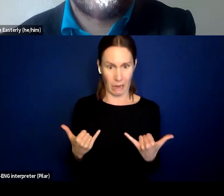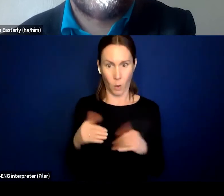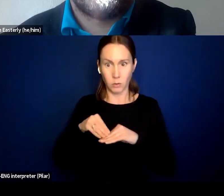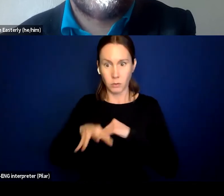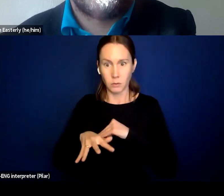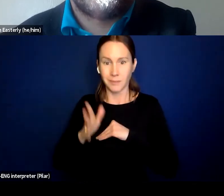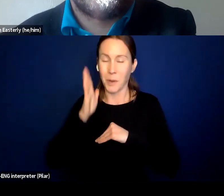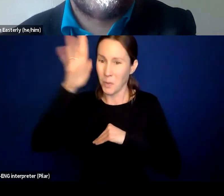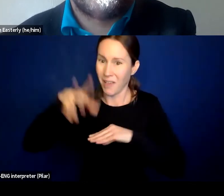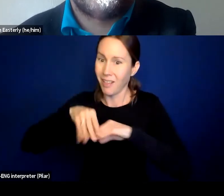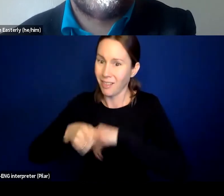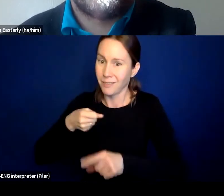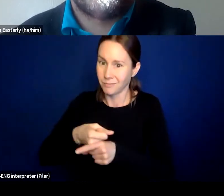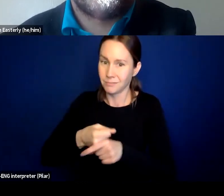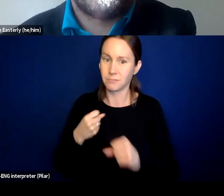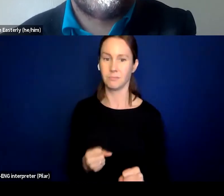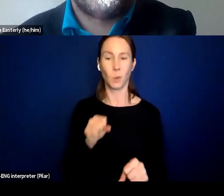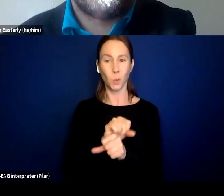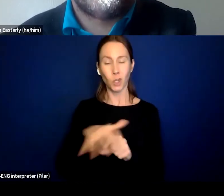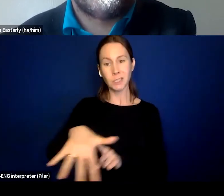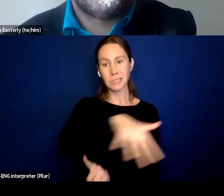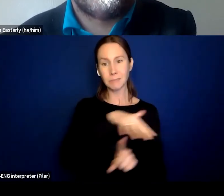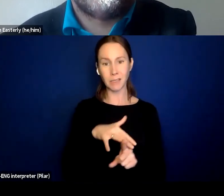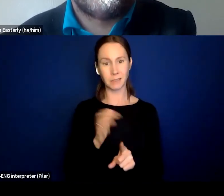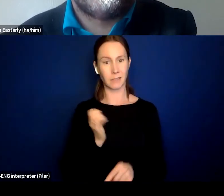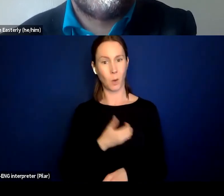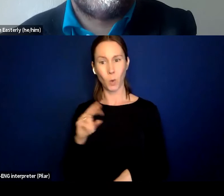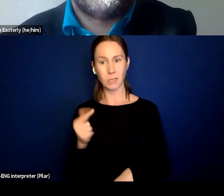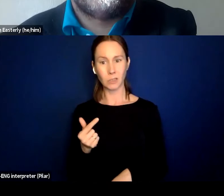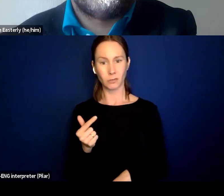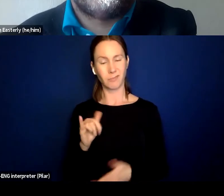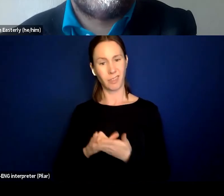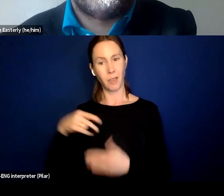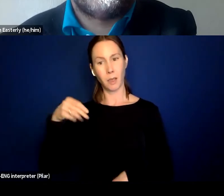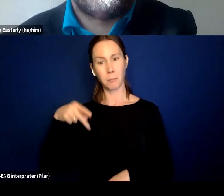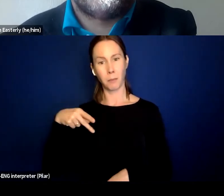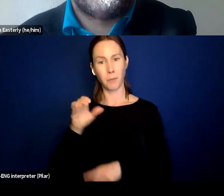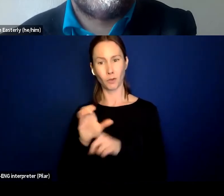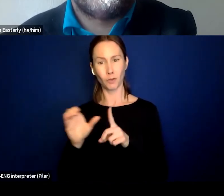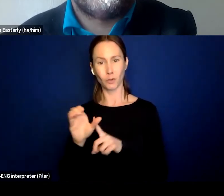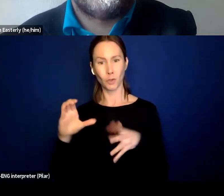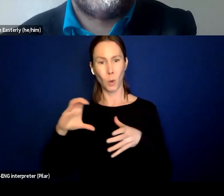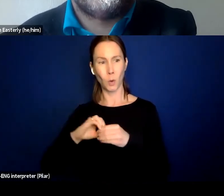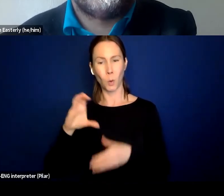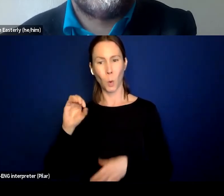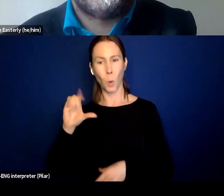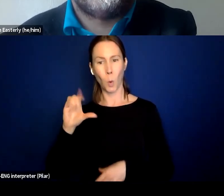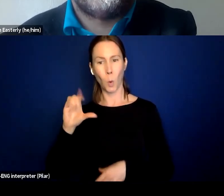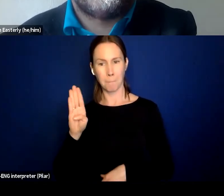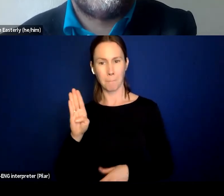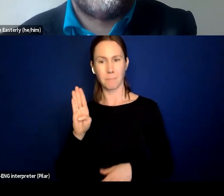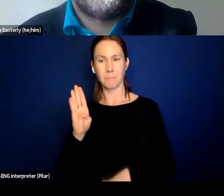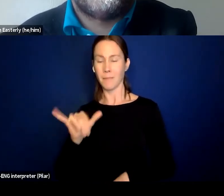the workplace of our organization, of the Pop Culture Collaborative. That has been a question that I, as